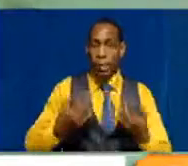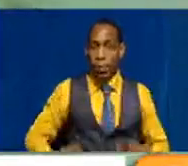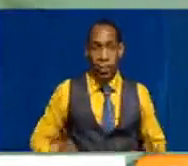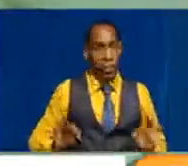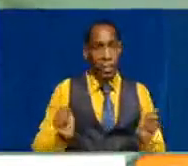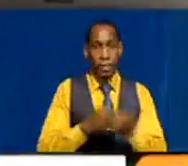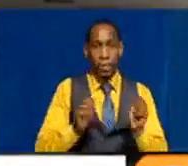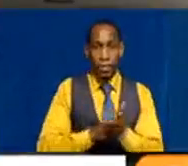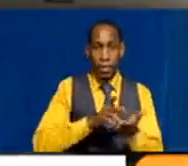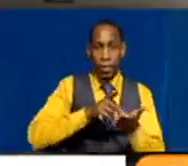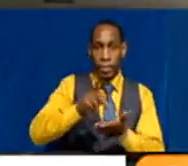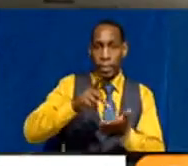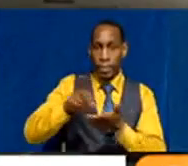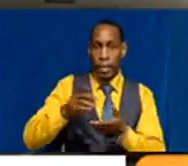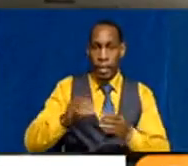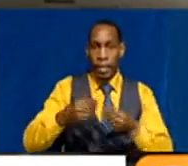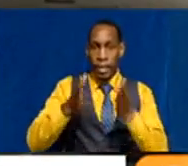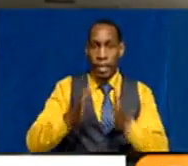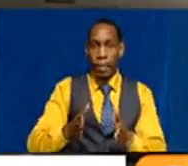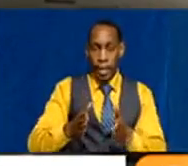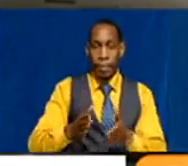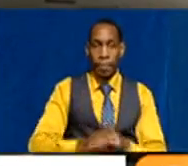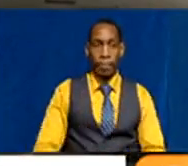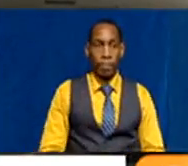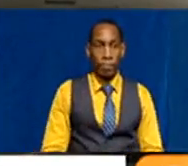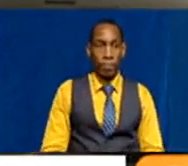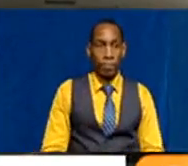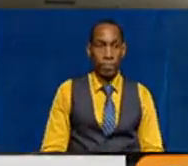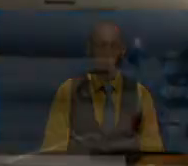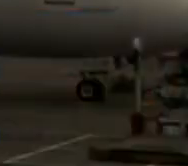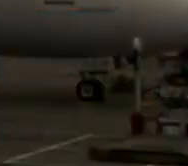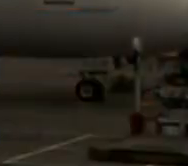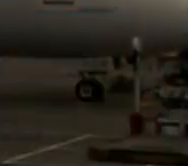and unable to settle supplier debts. Faisal Ahmed, Citizen TV, Nairobi.